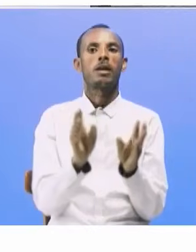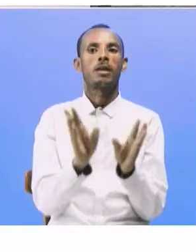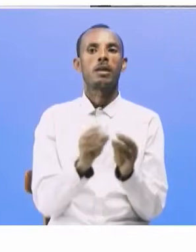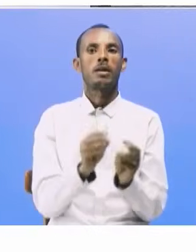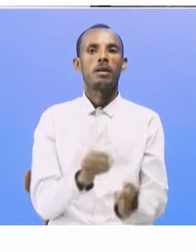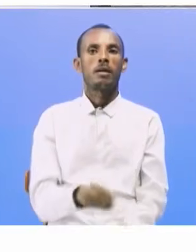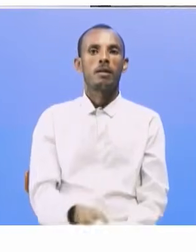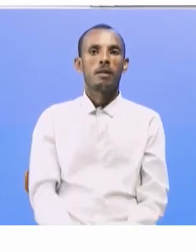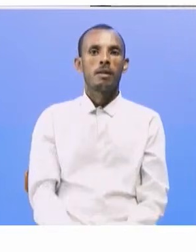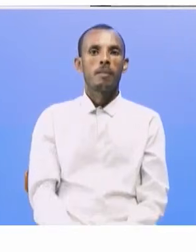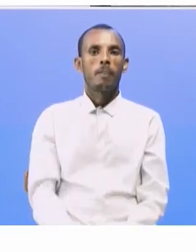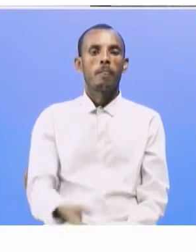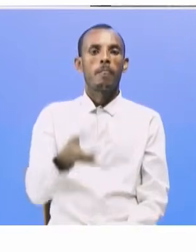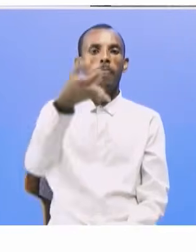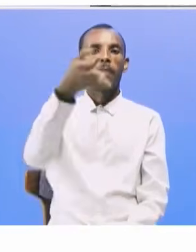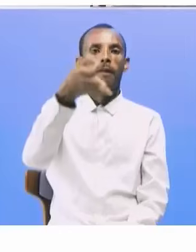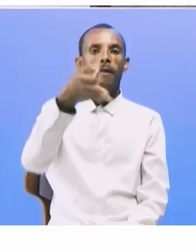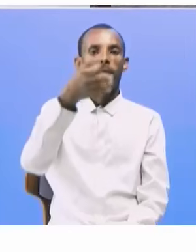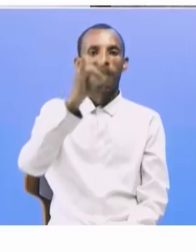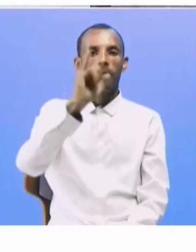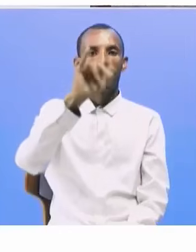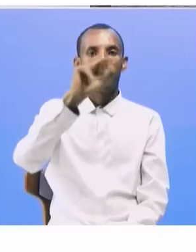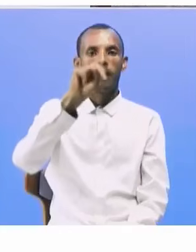Finite and infinite set.